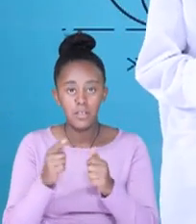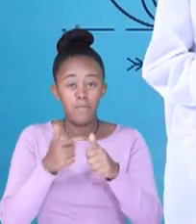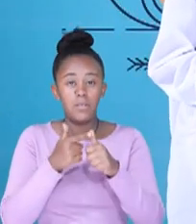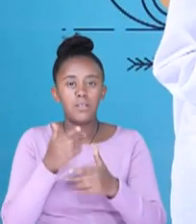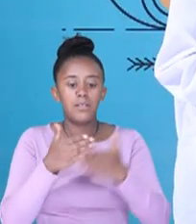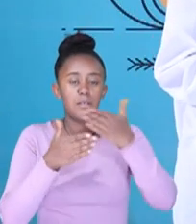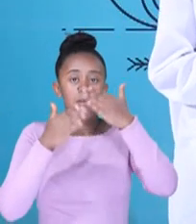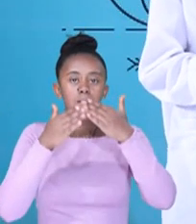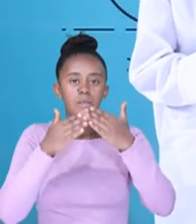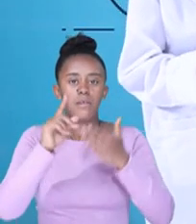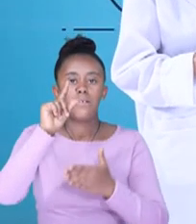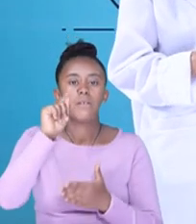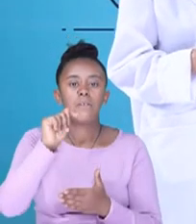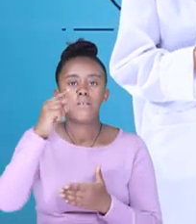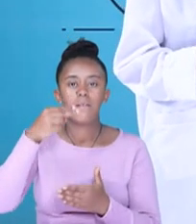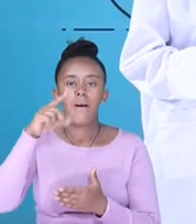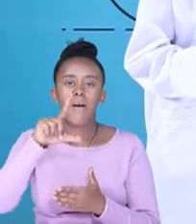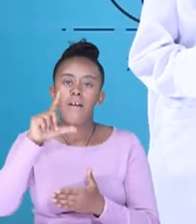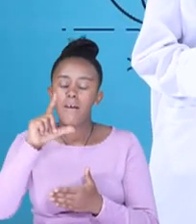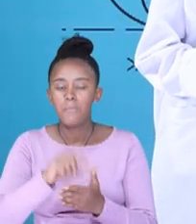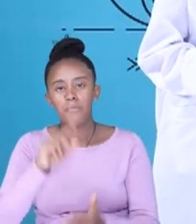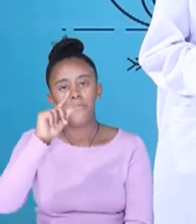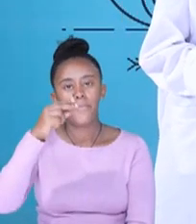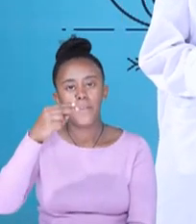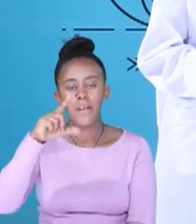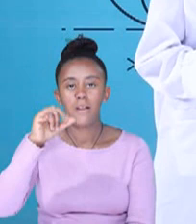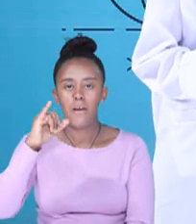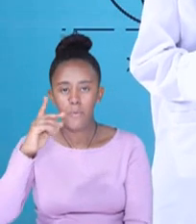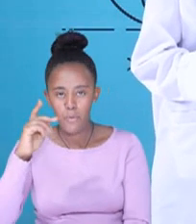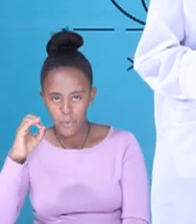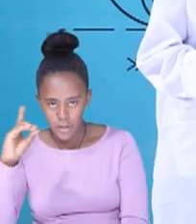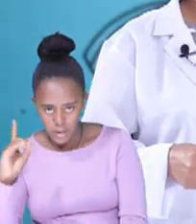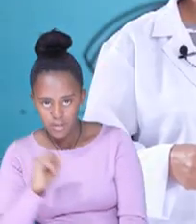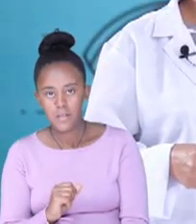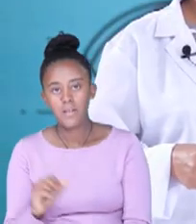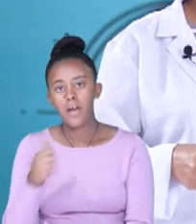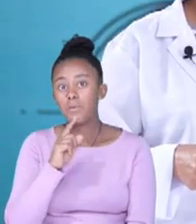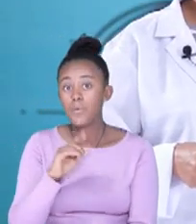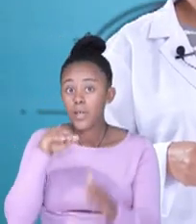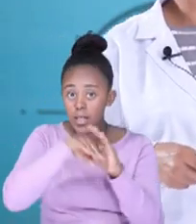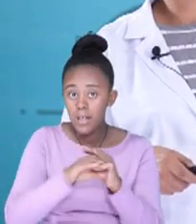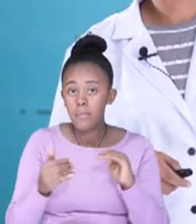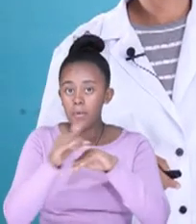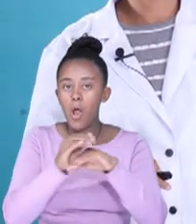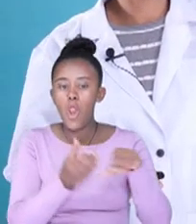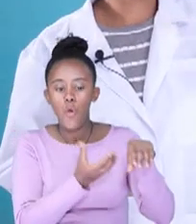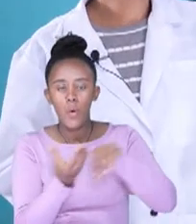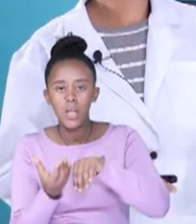photosynthesis occurs in the thylakoid. And the other one is the inner membrane contain